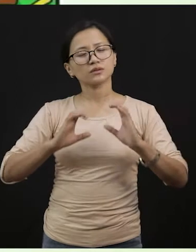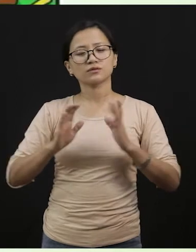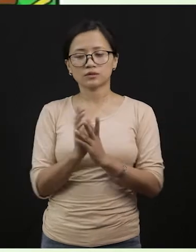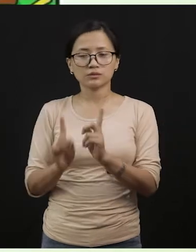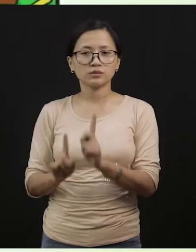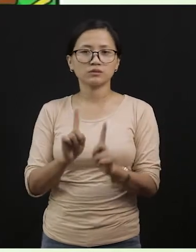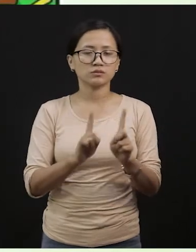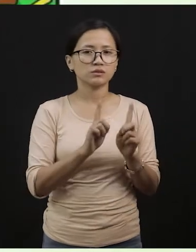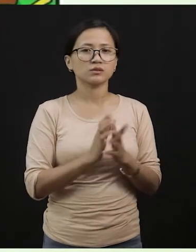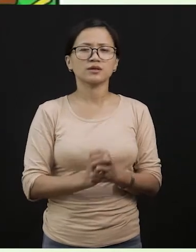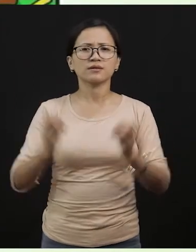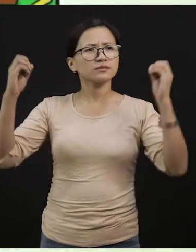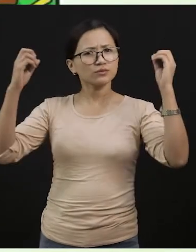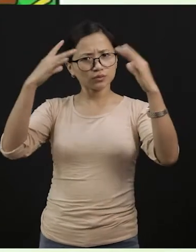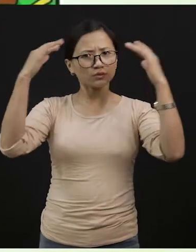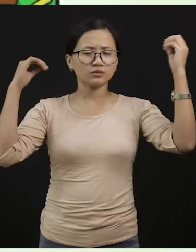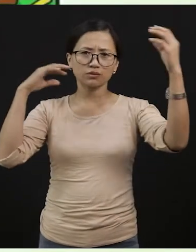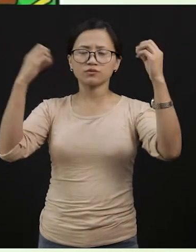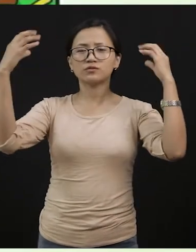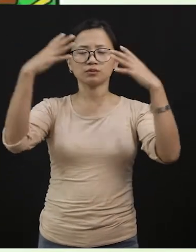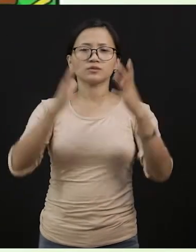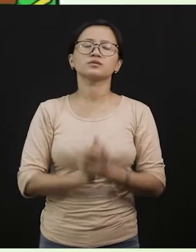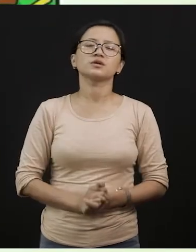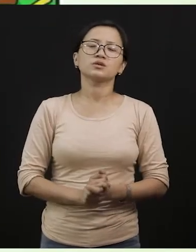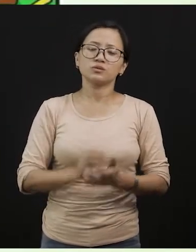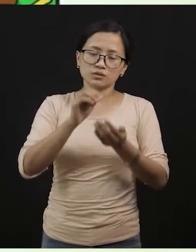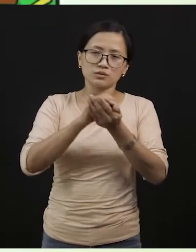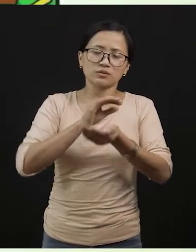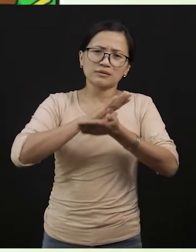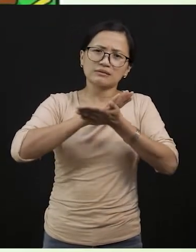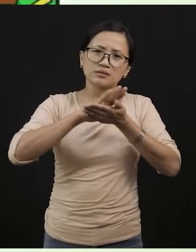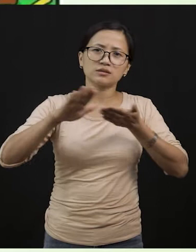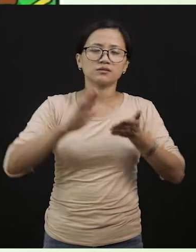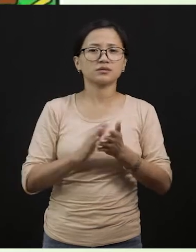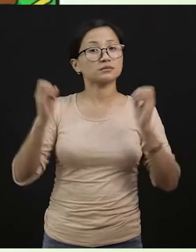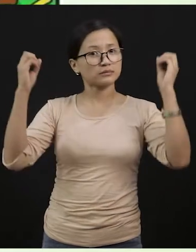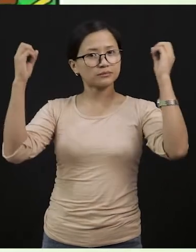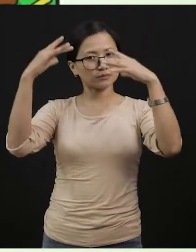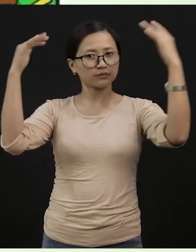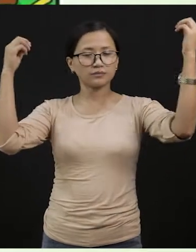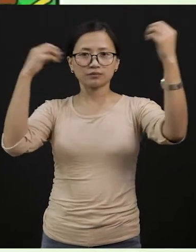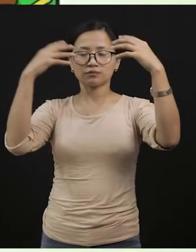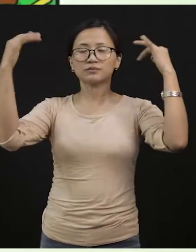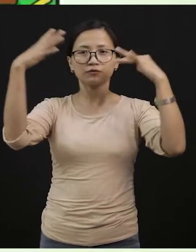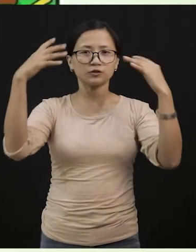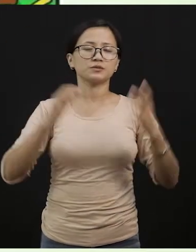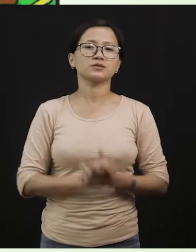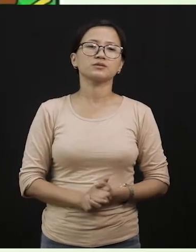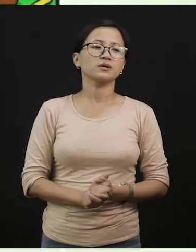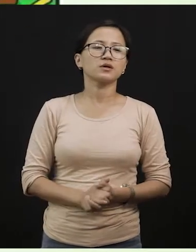environment, okay, you will have cleaner environment. So in this picture here, we see a boy who